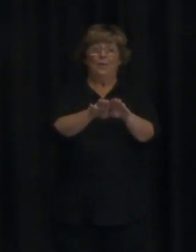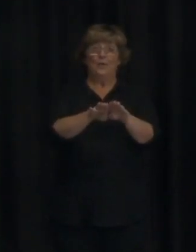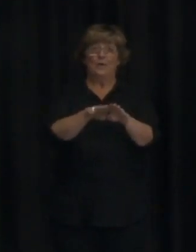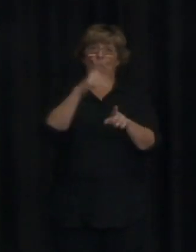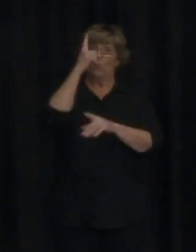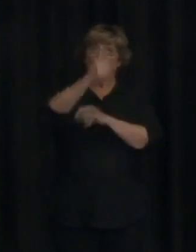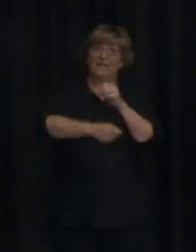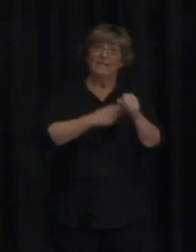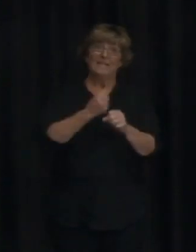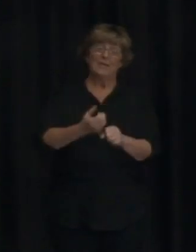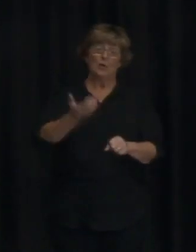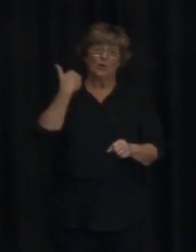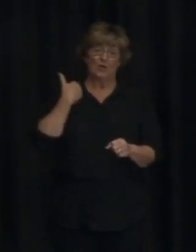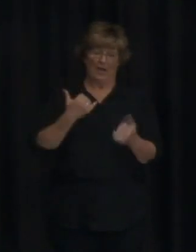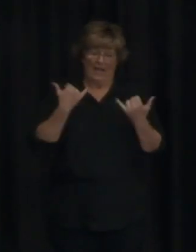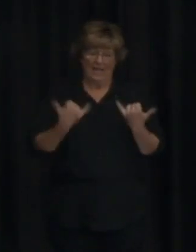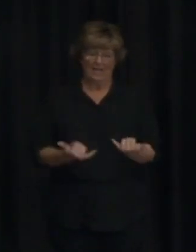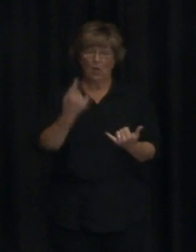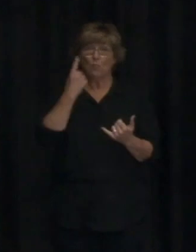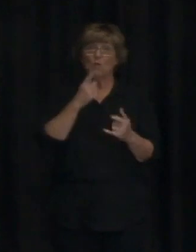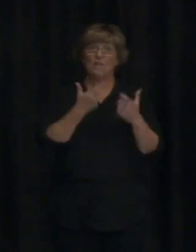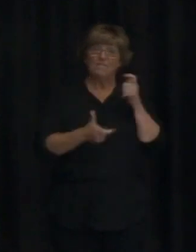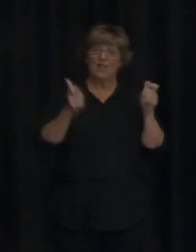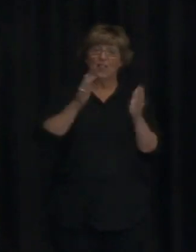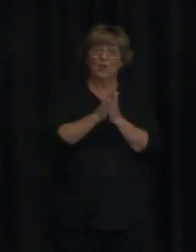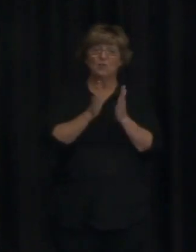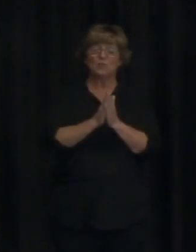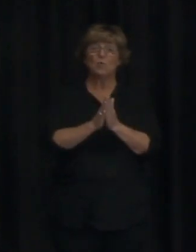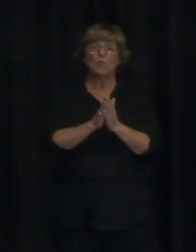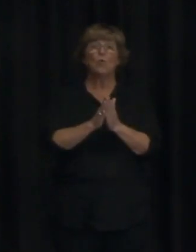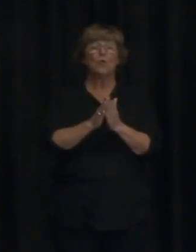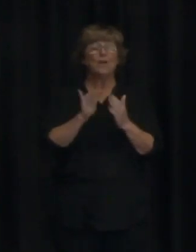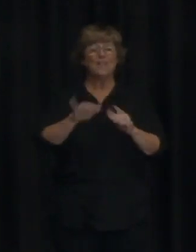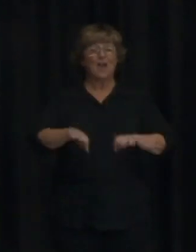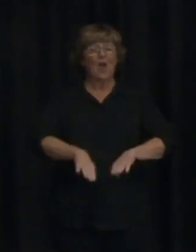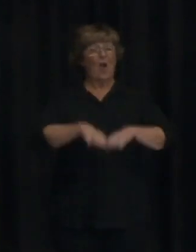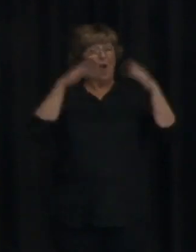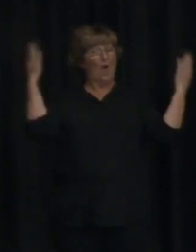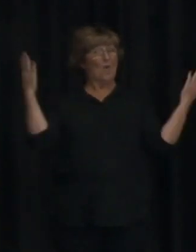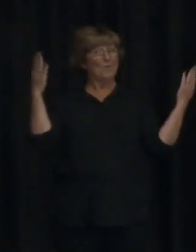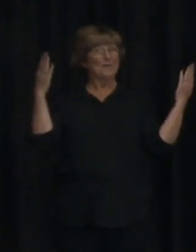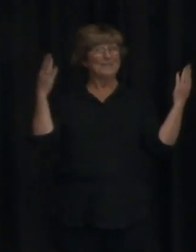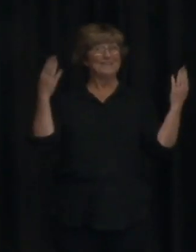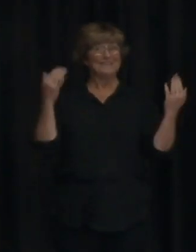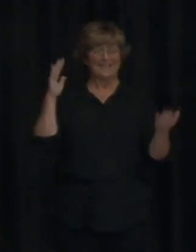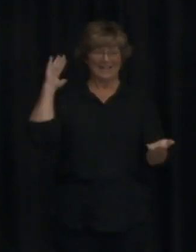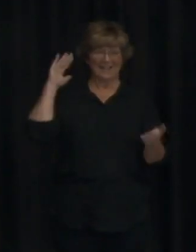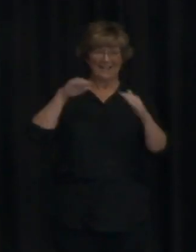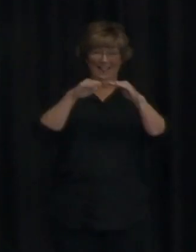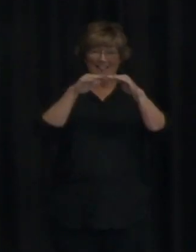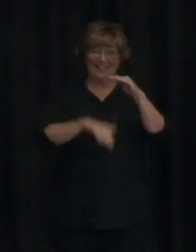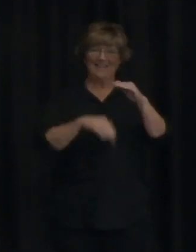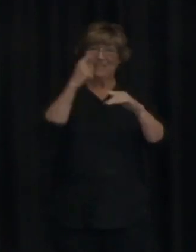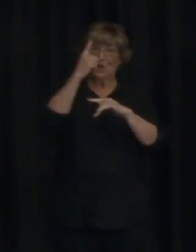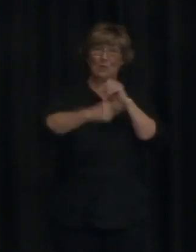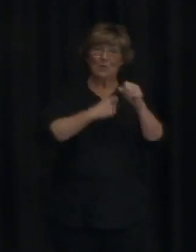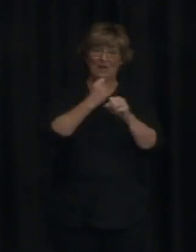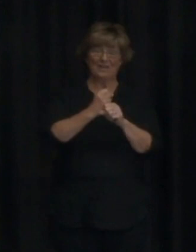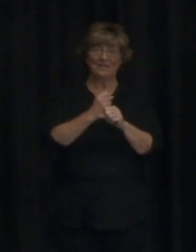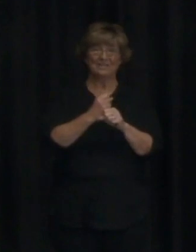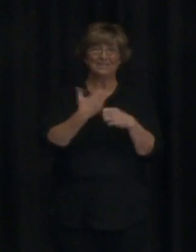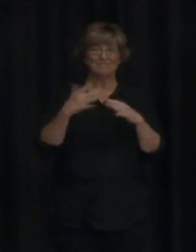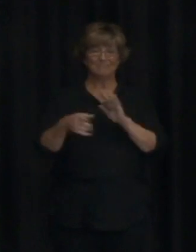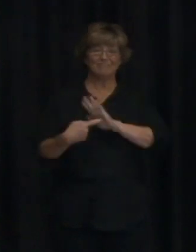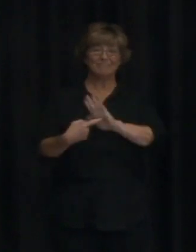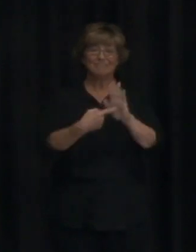to a year ago. And now it's one of the largest school districts to announce its reopening less than a year later. And it's